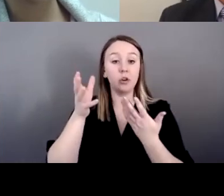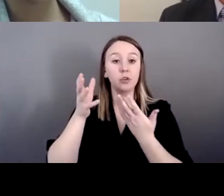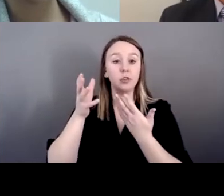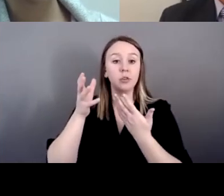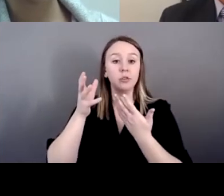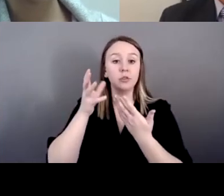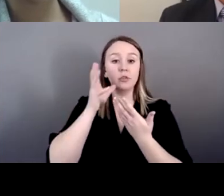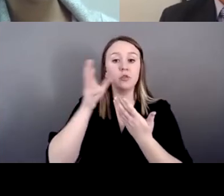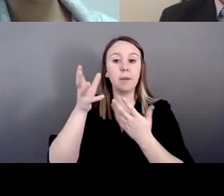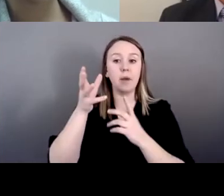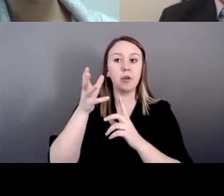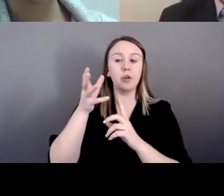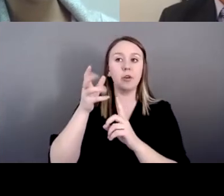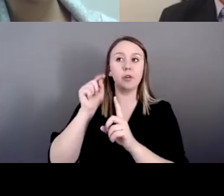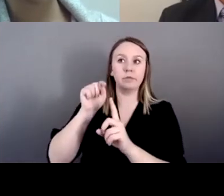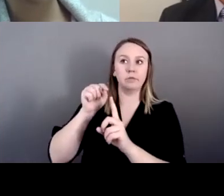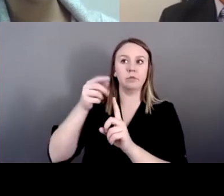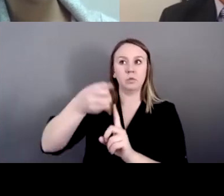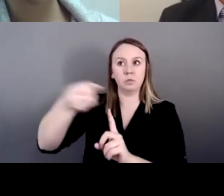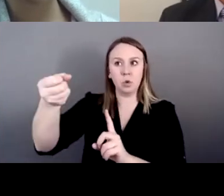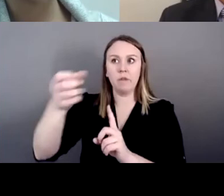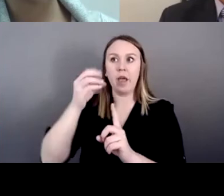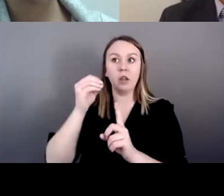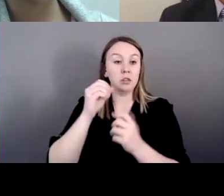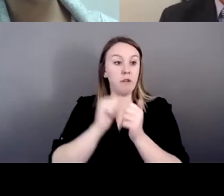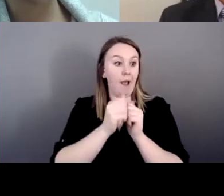get my father and his 4 other siblings back.